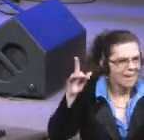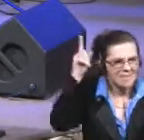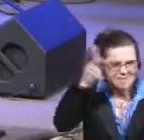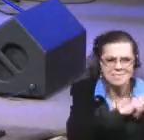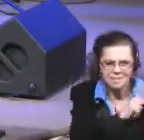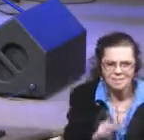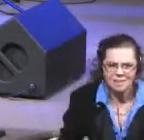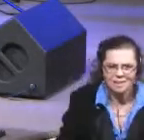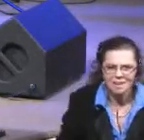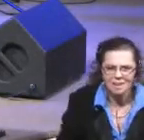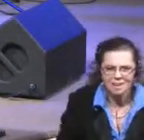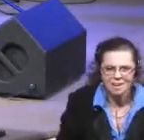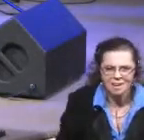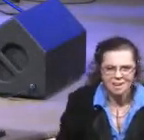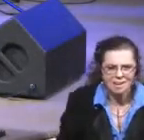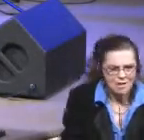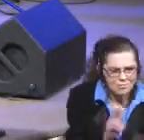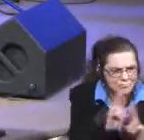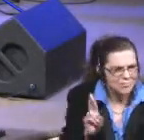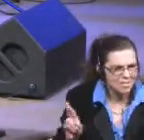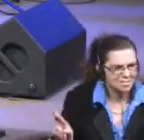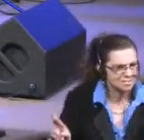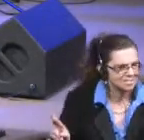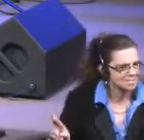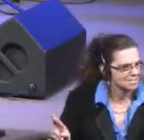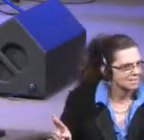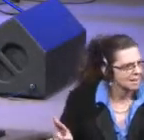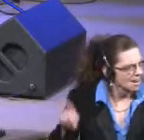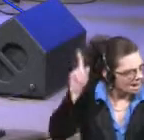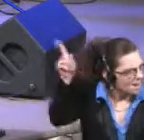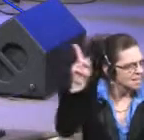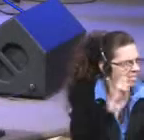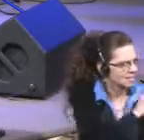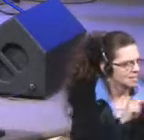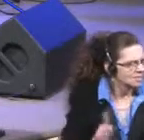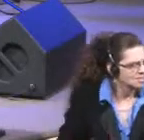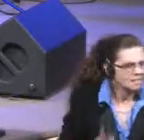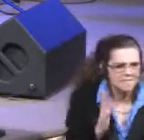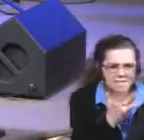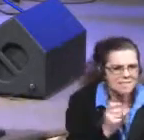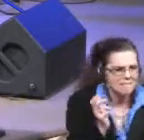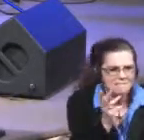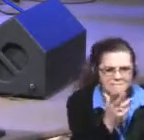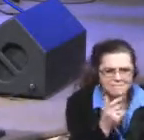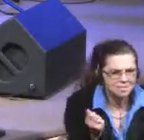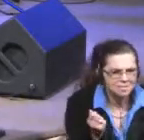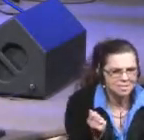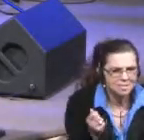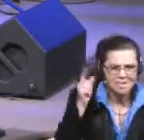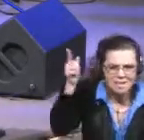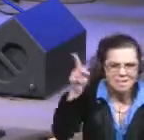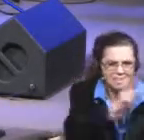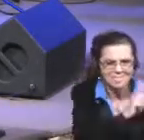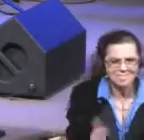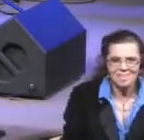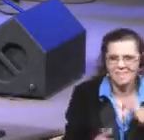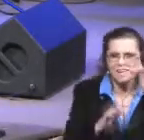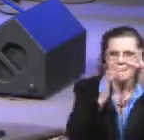King of righteousness. He's the King of the ages. He's the King of